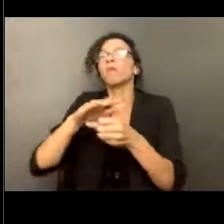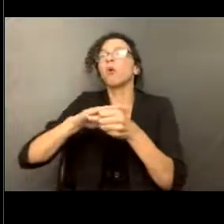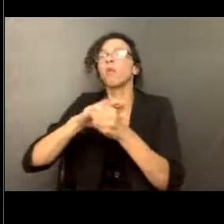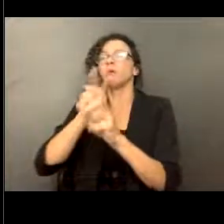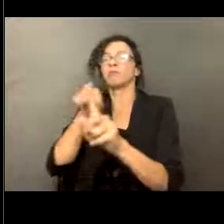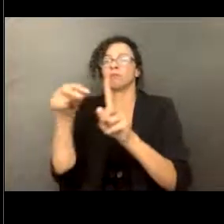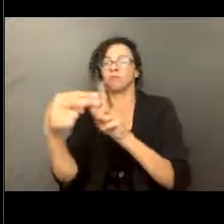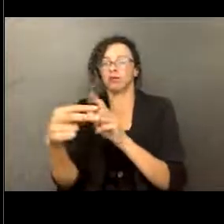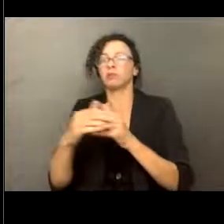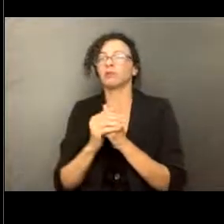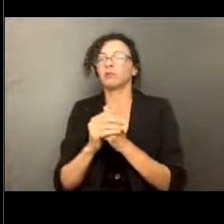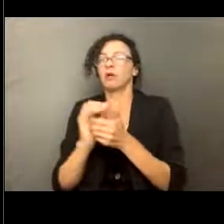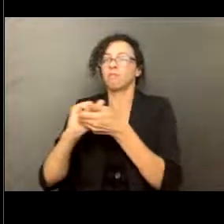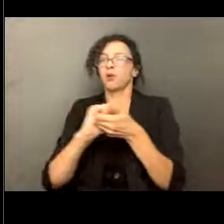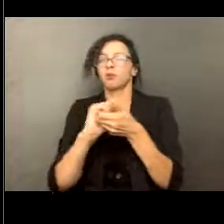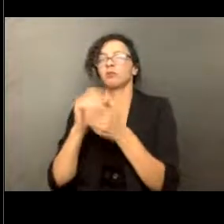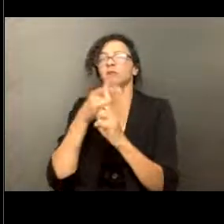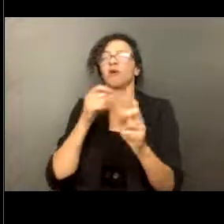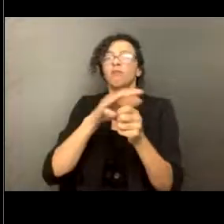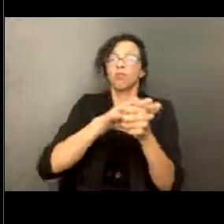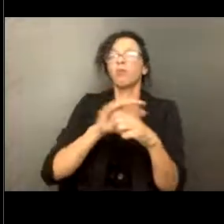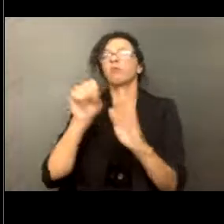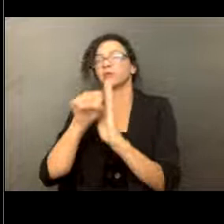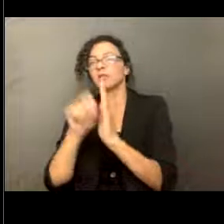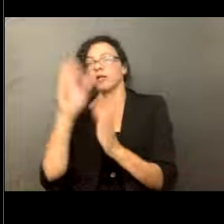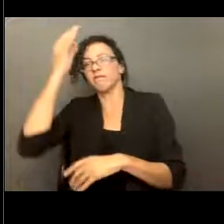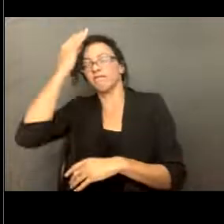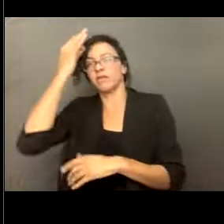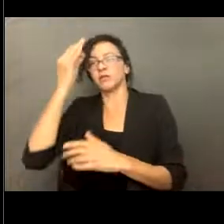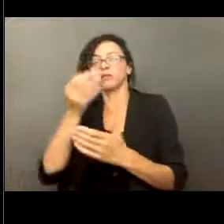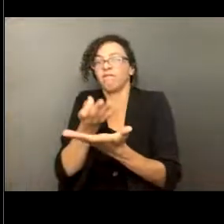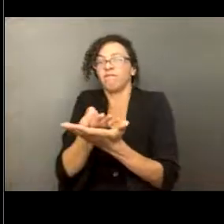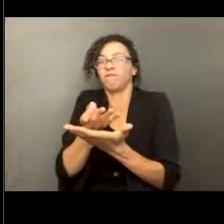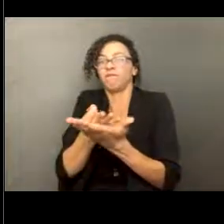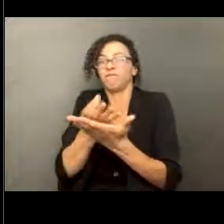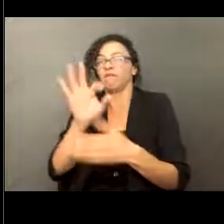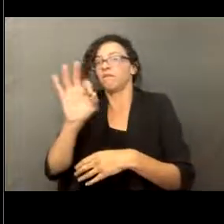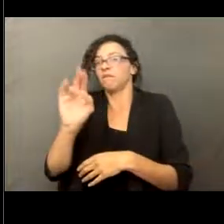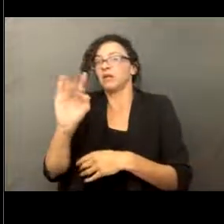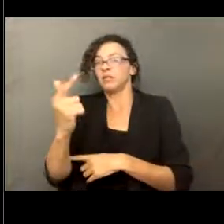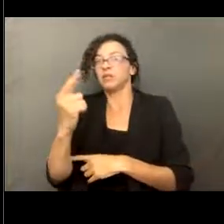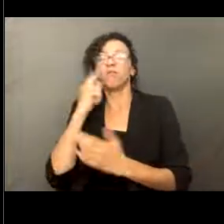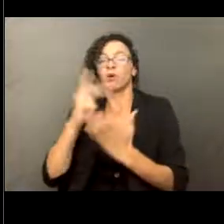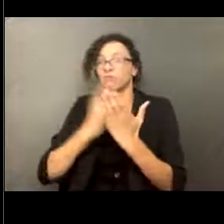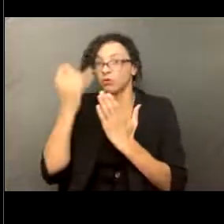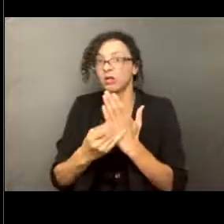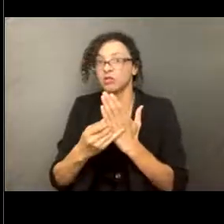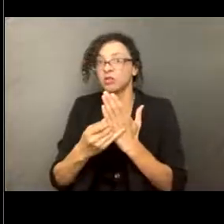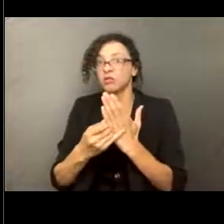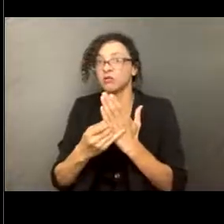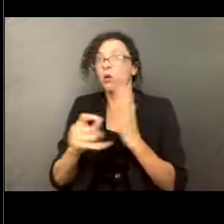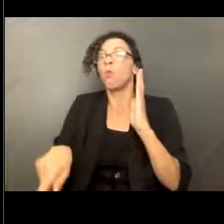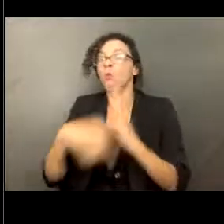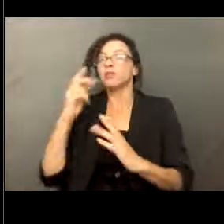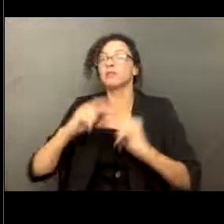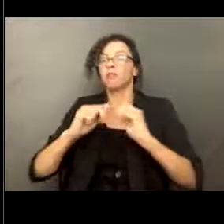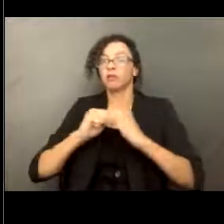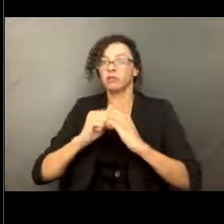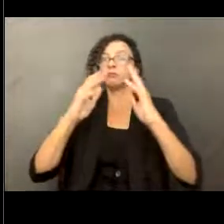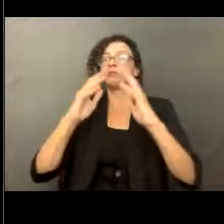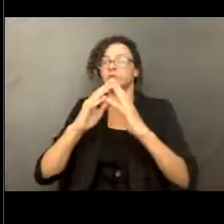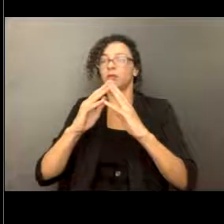of local, state, and federal funding for projects doesn't stop at the building of the project. It's also the investment in the community,